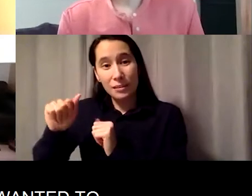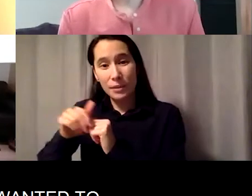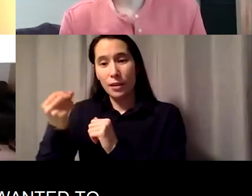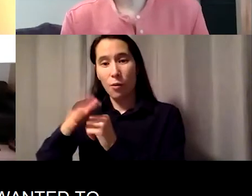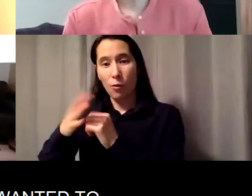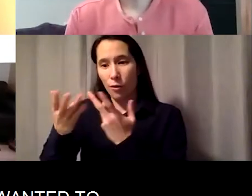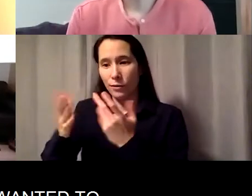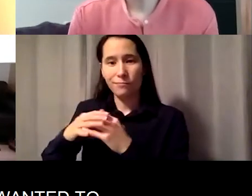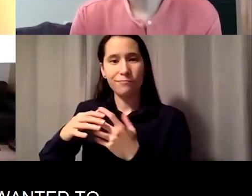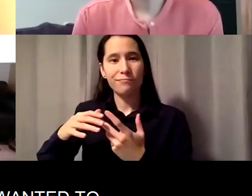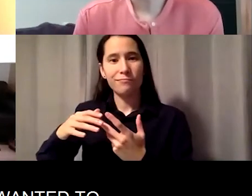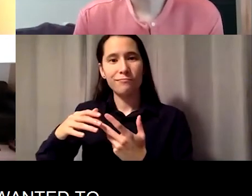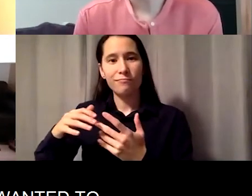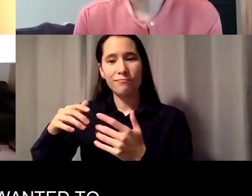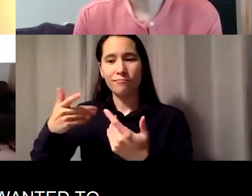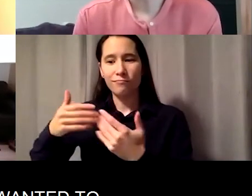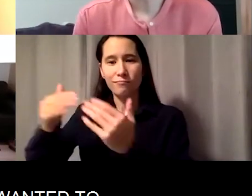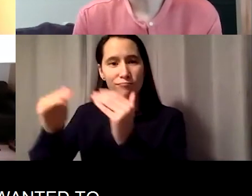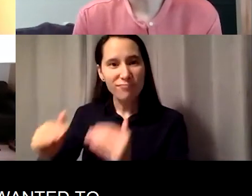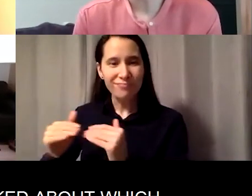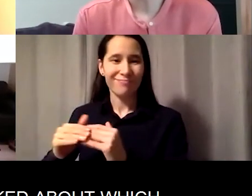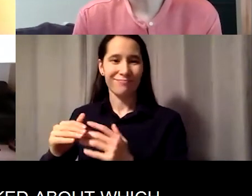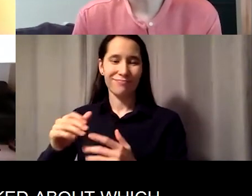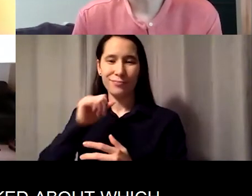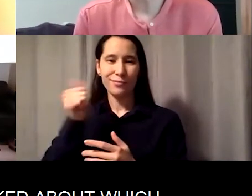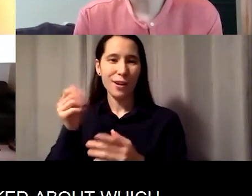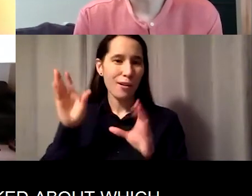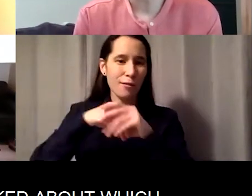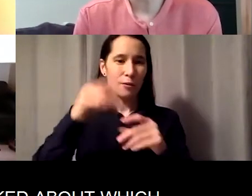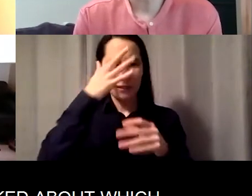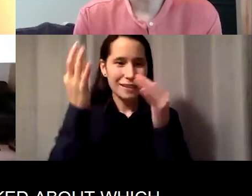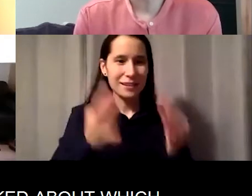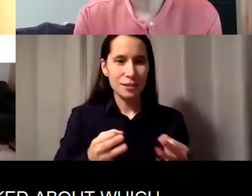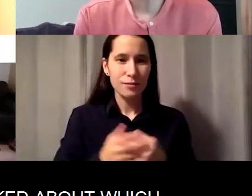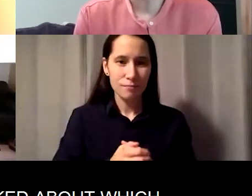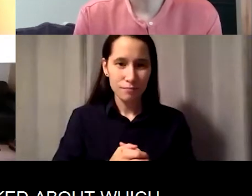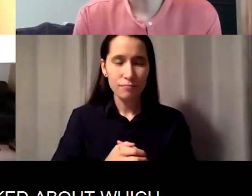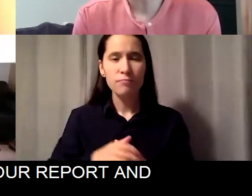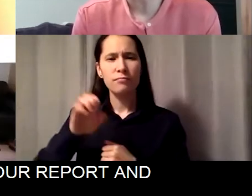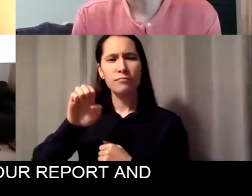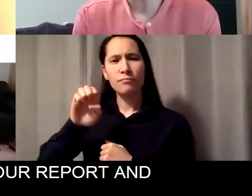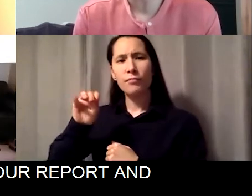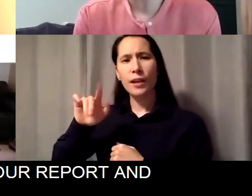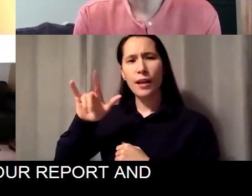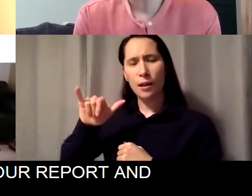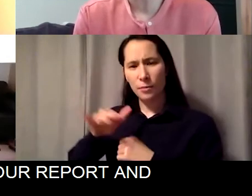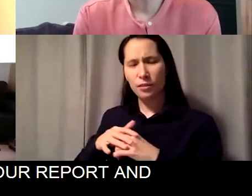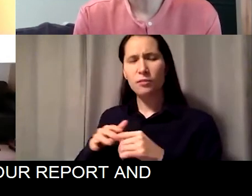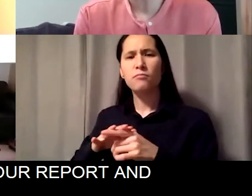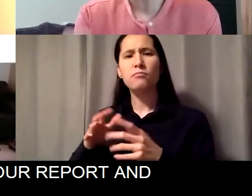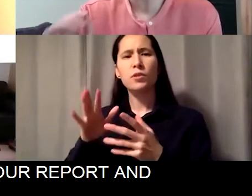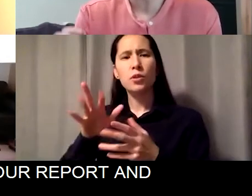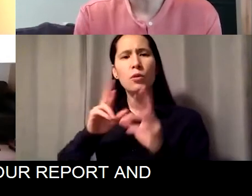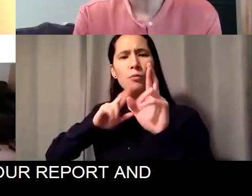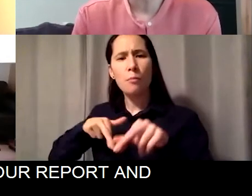Thanks, Isabel. I wanted to touch on a topic that you just talked about, which was in your recommendations in your report